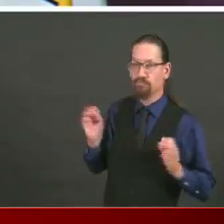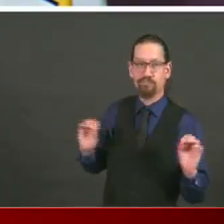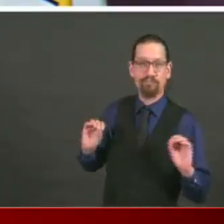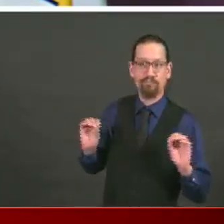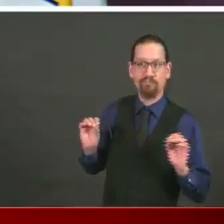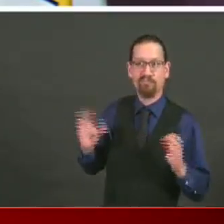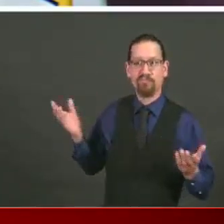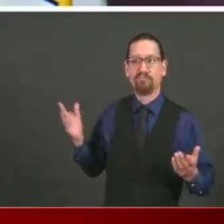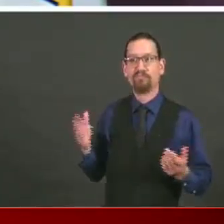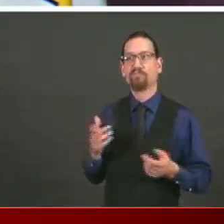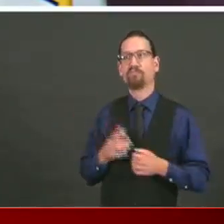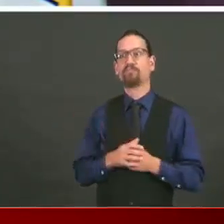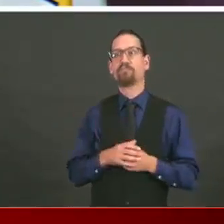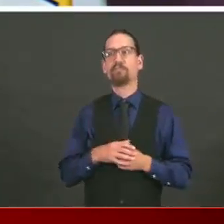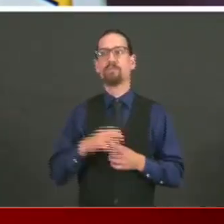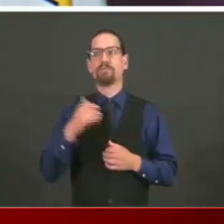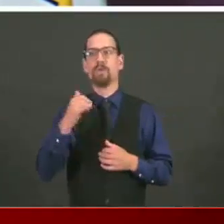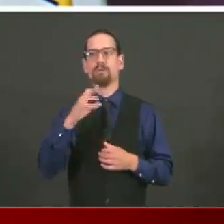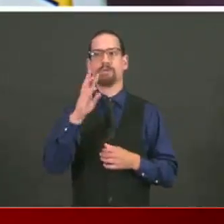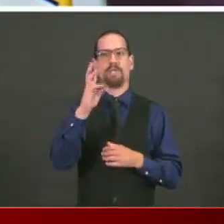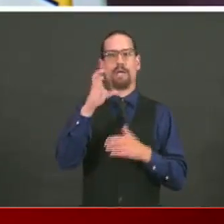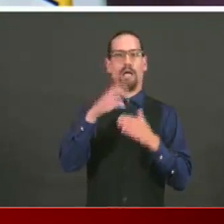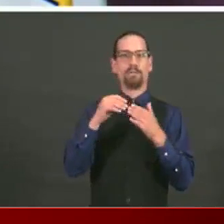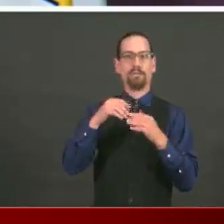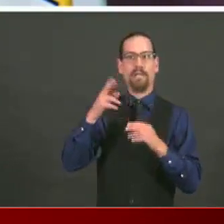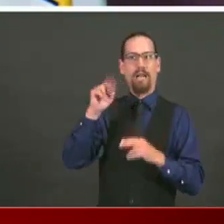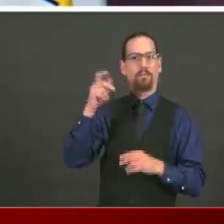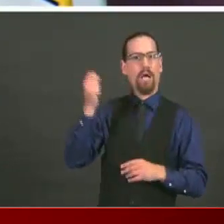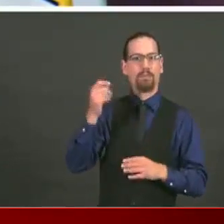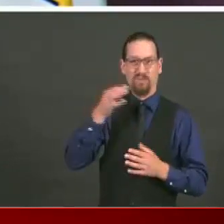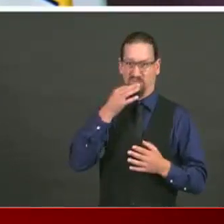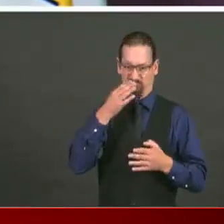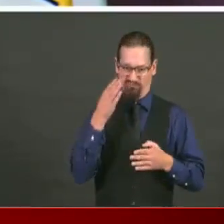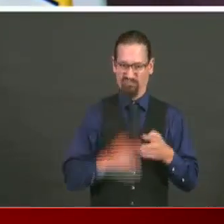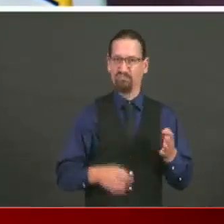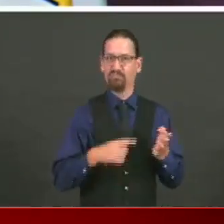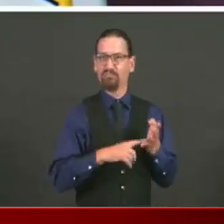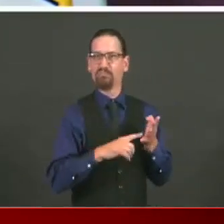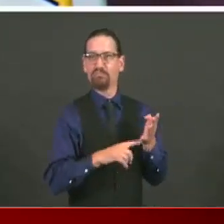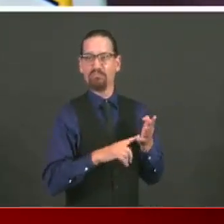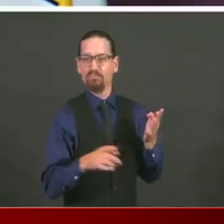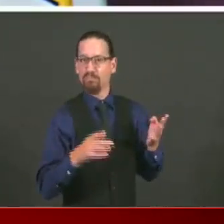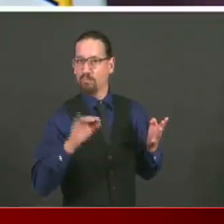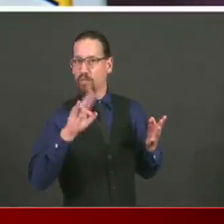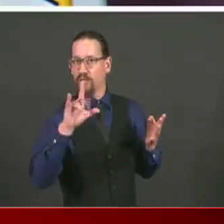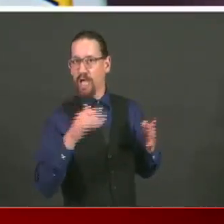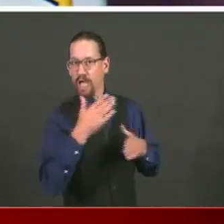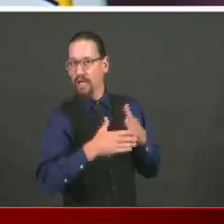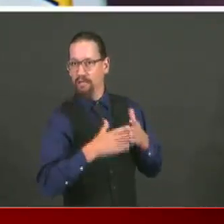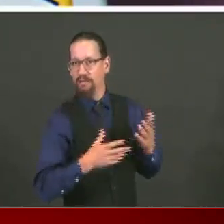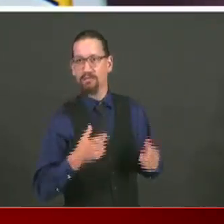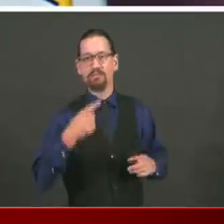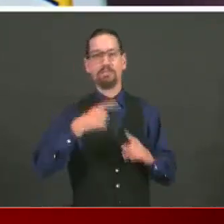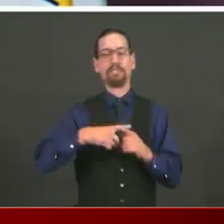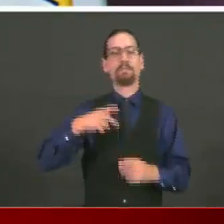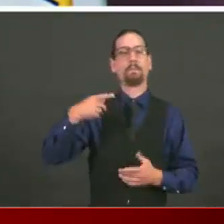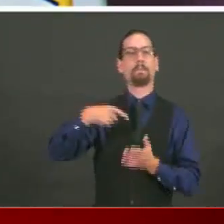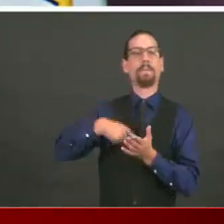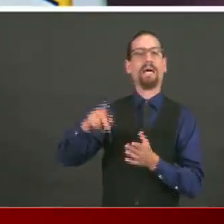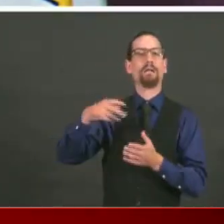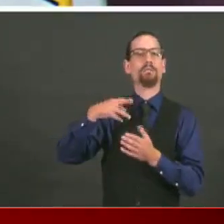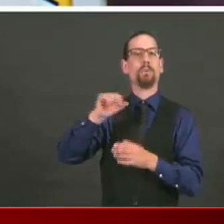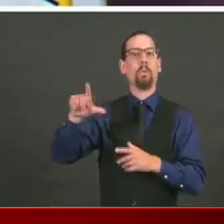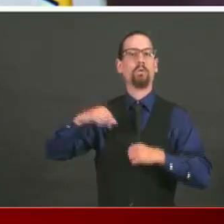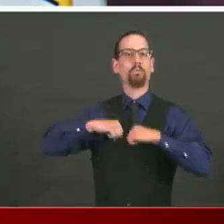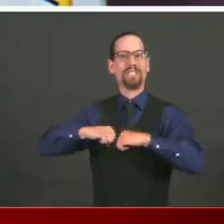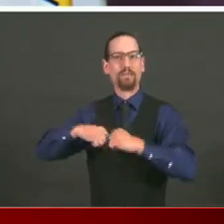comes to an end at the end of July, as PPP is starting to run out for these small businesses, as it's